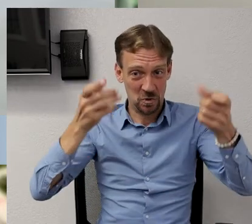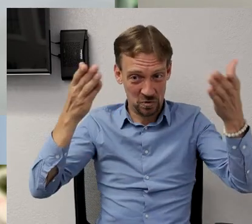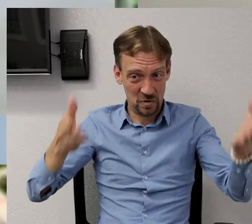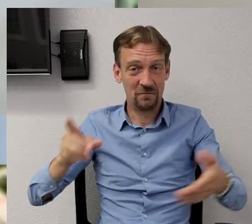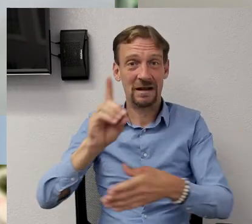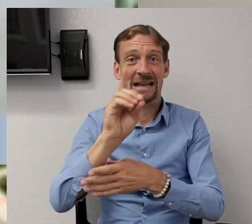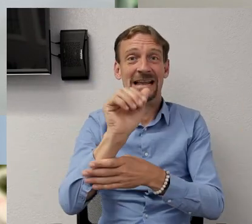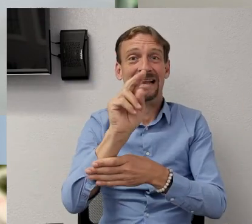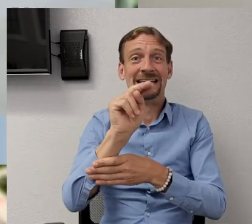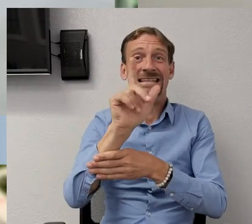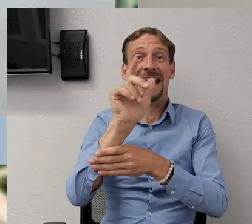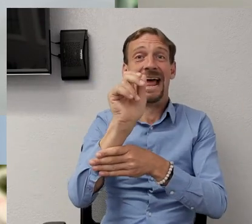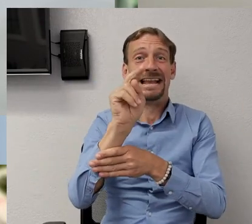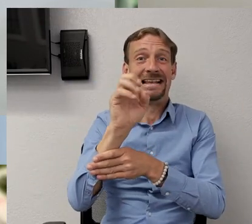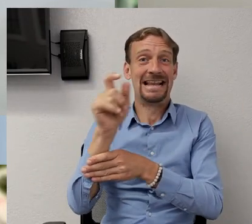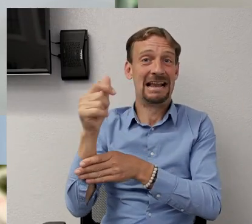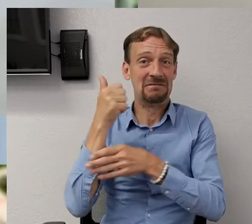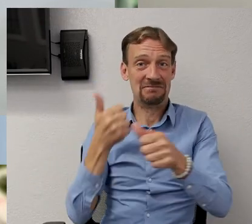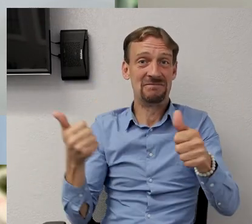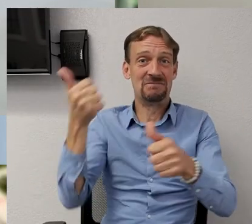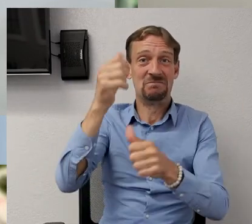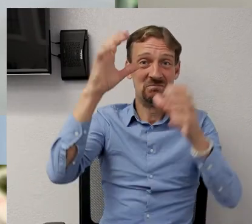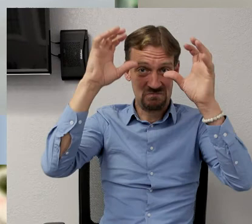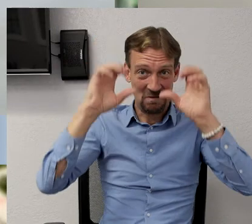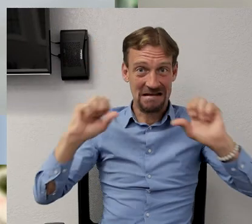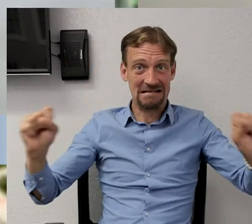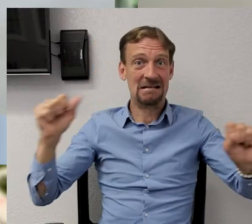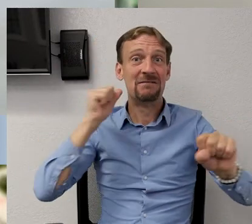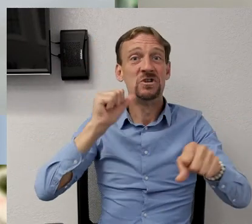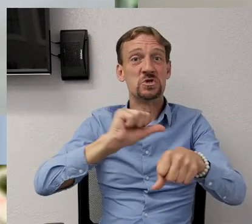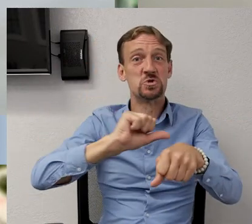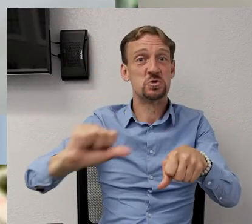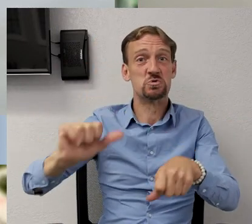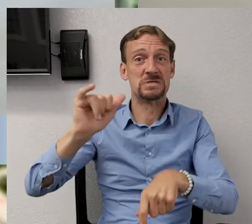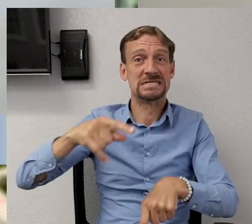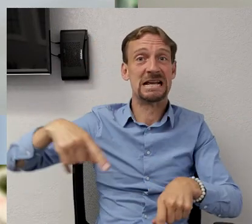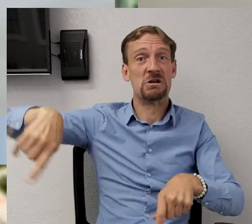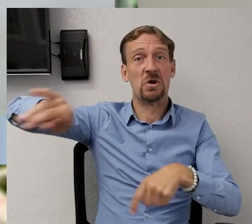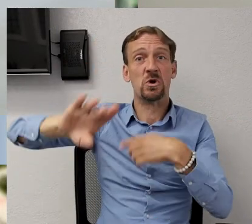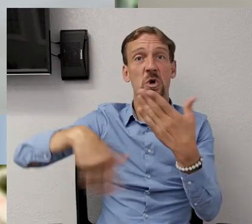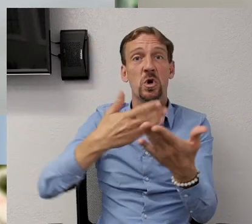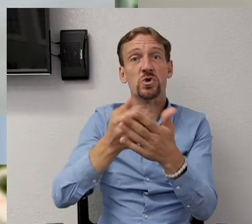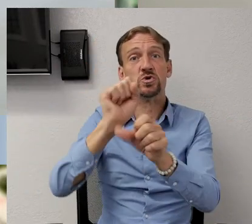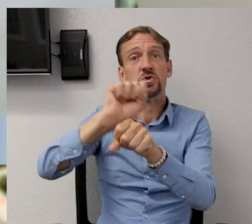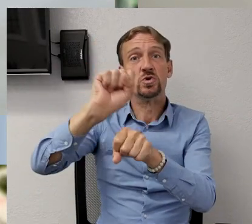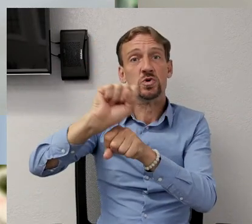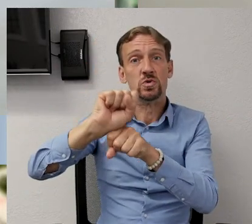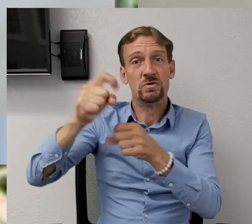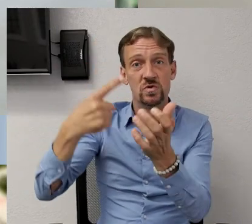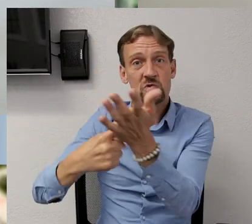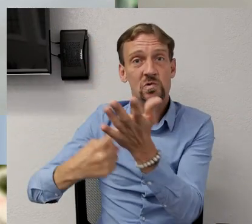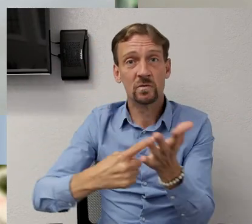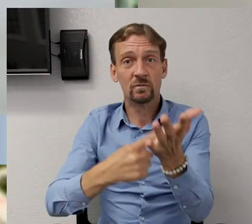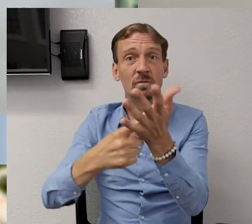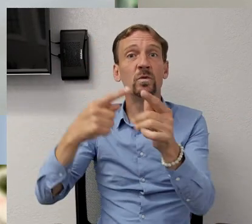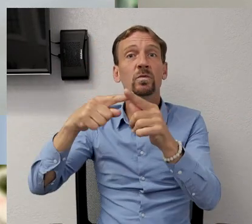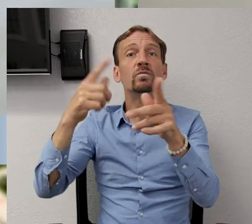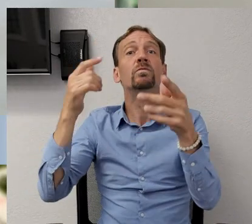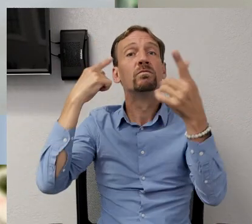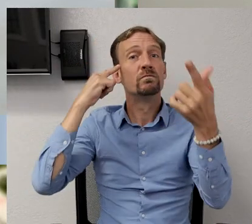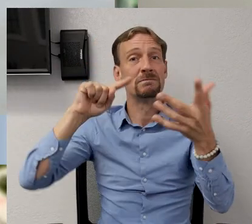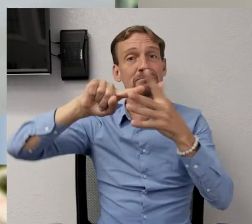Elaine, our vice president over surgery, are now working with our team of surgeons to